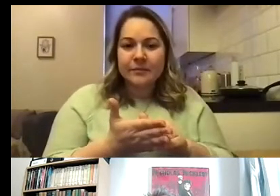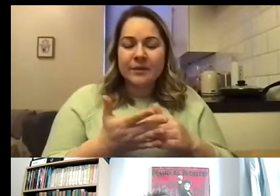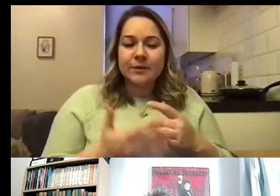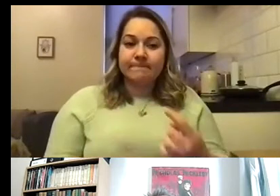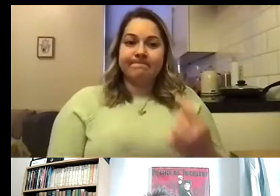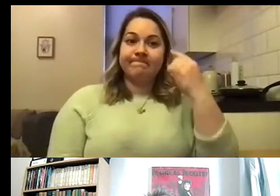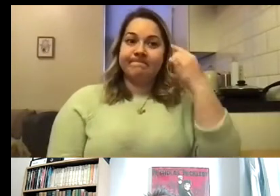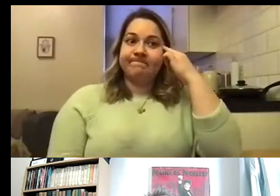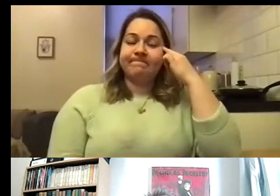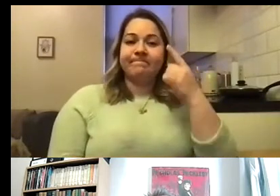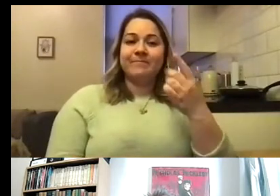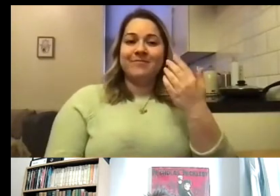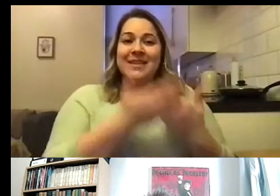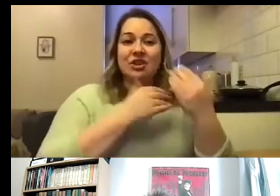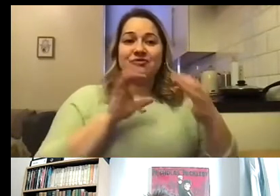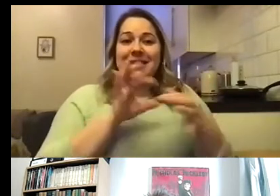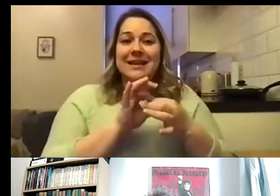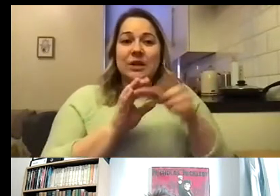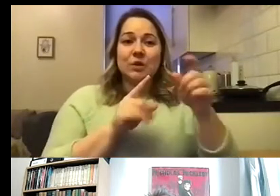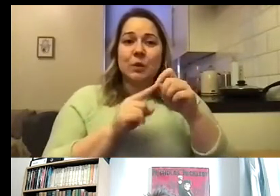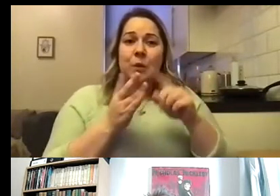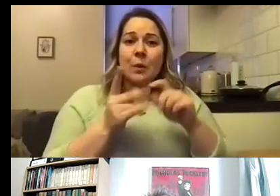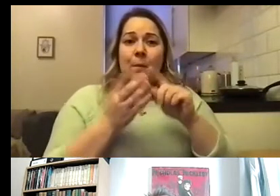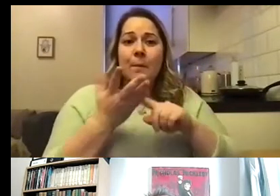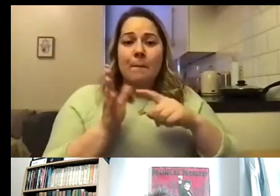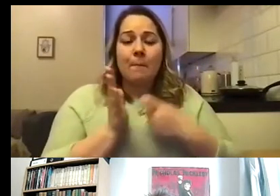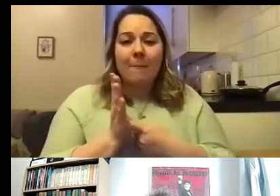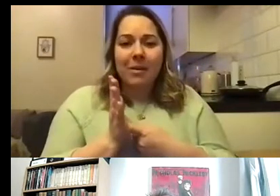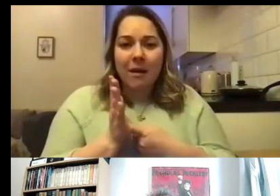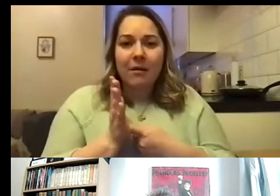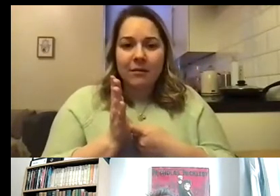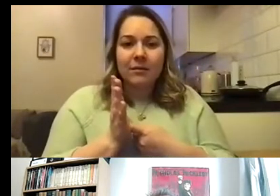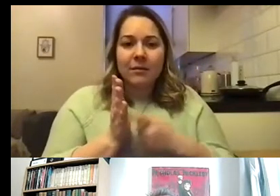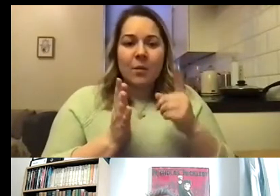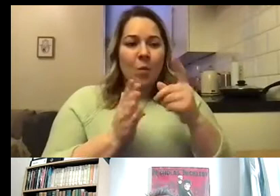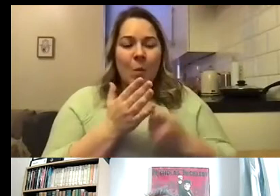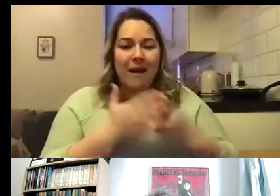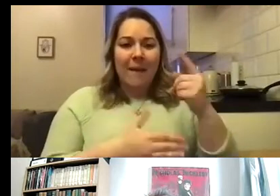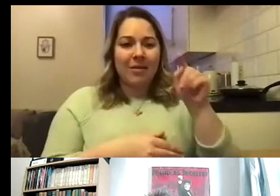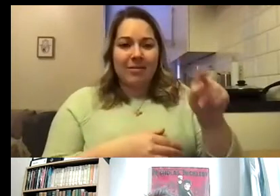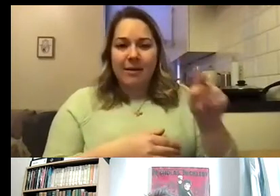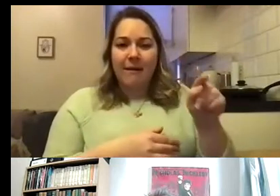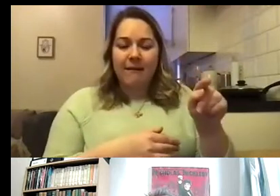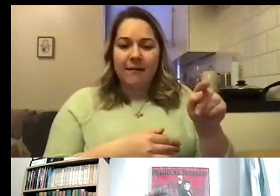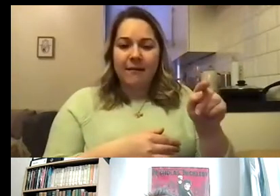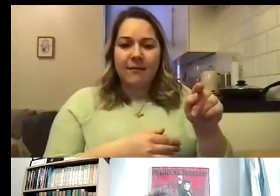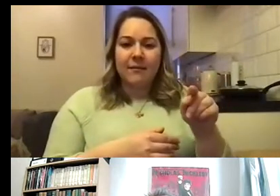happened in Poplar, I think about the toll puddle martyrs and the, you know, the